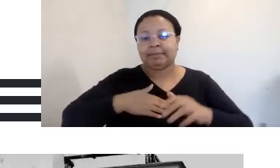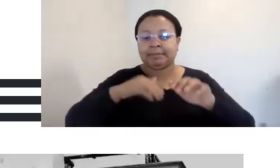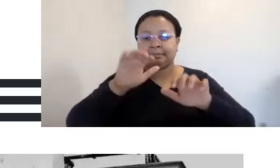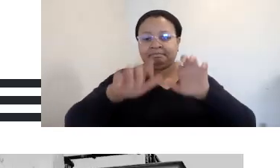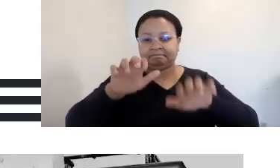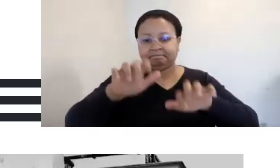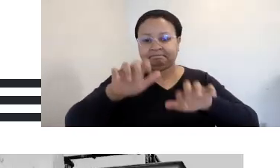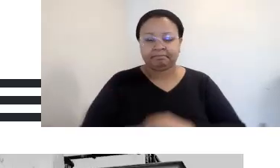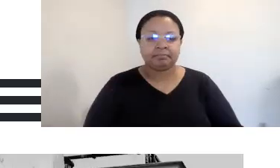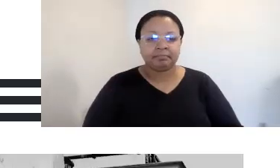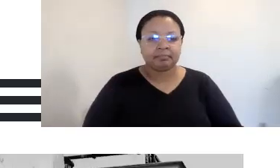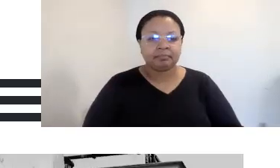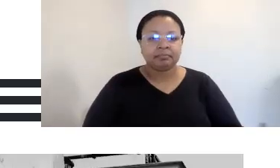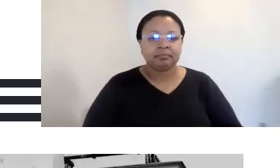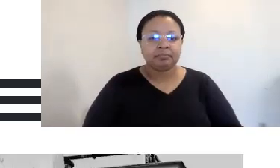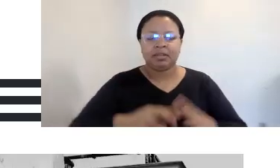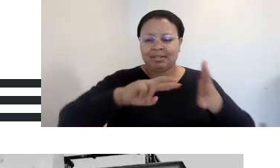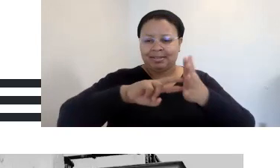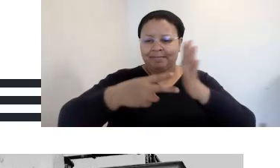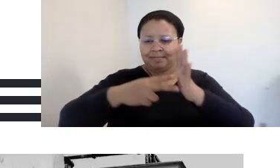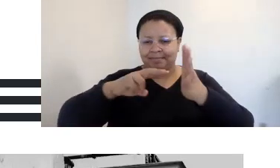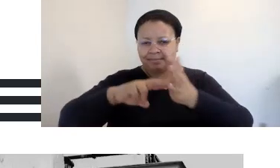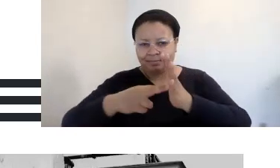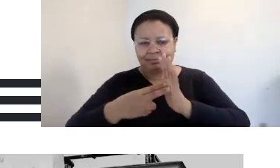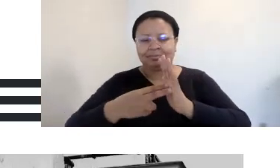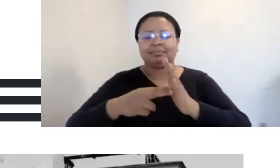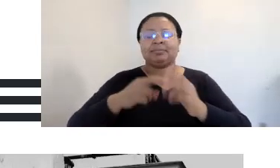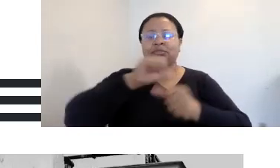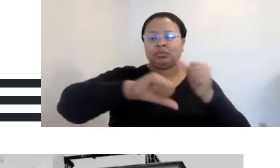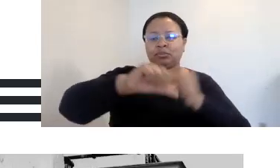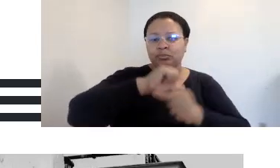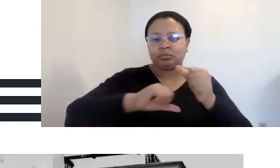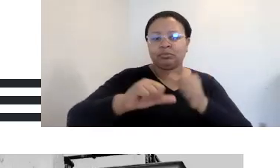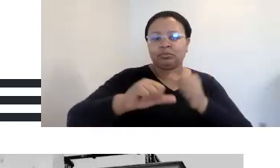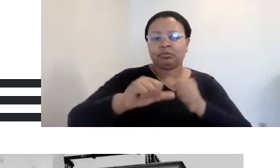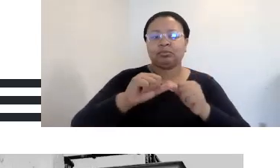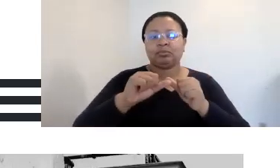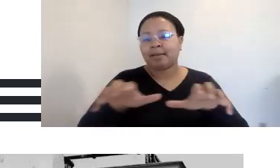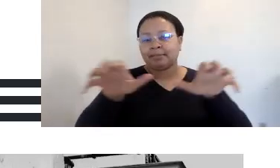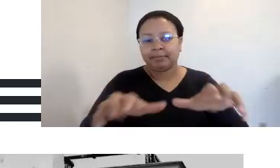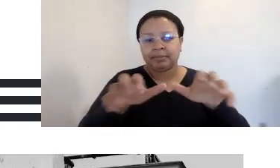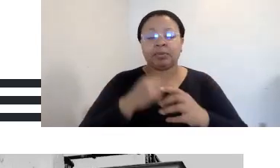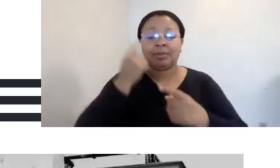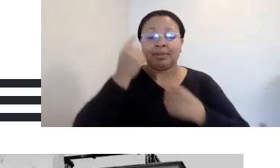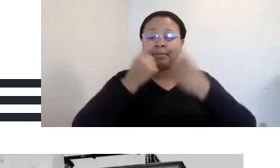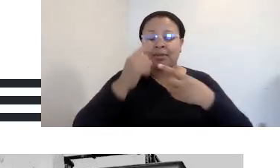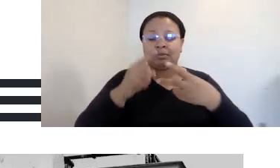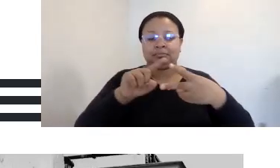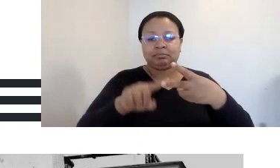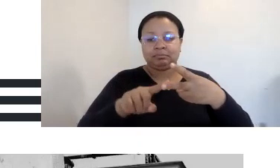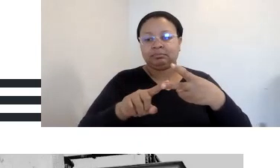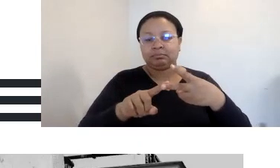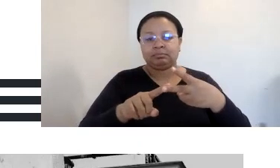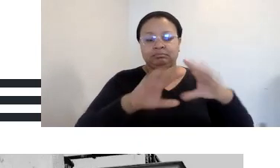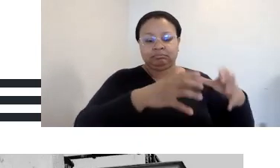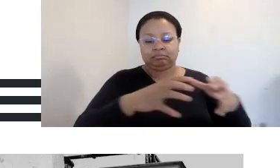So when we're defining social justice activities, we're talking about two major spheres. So we're